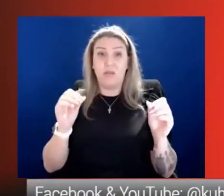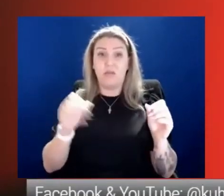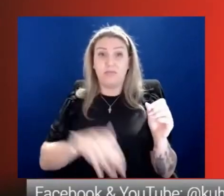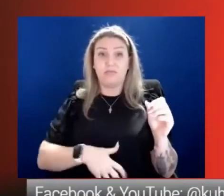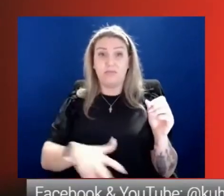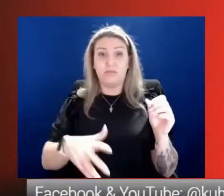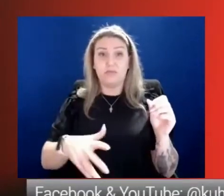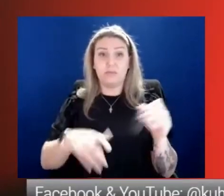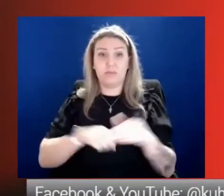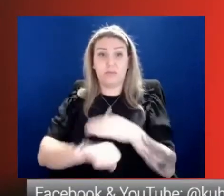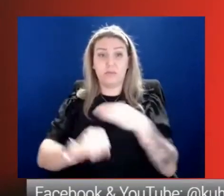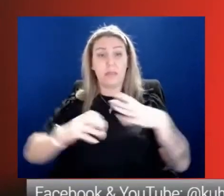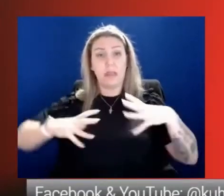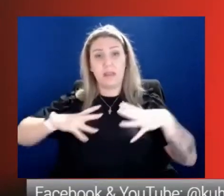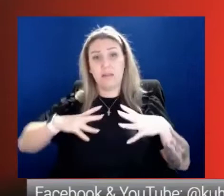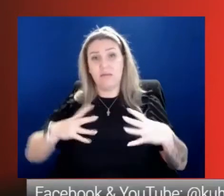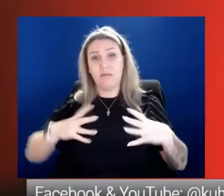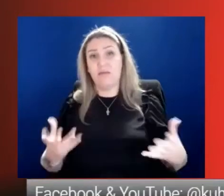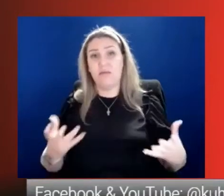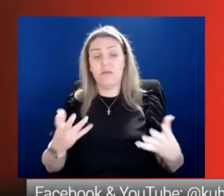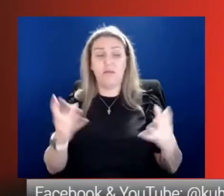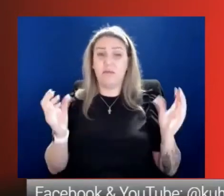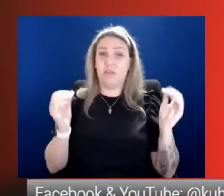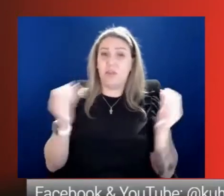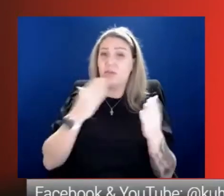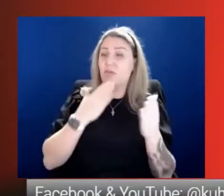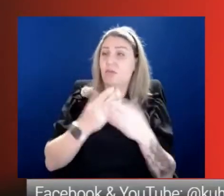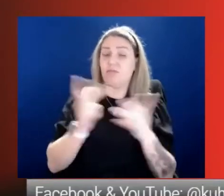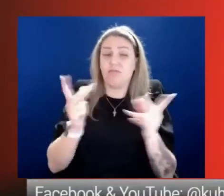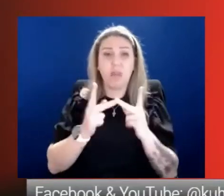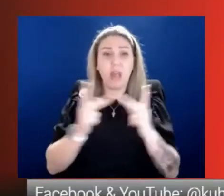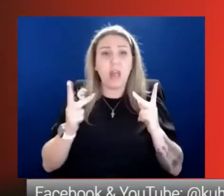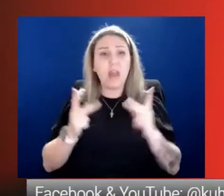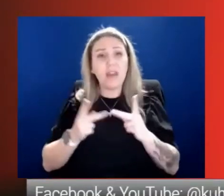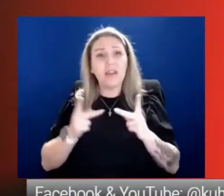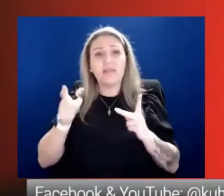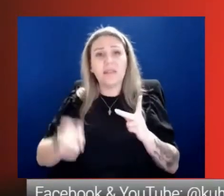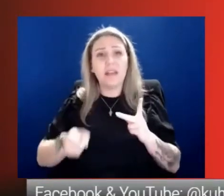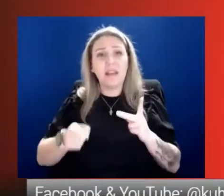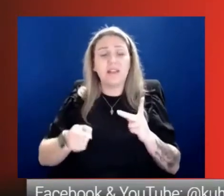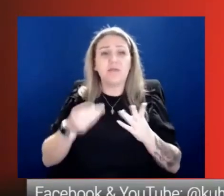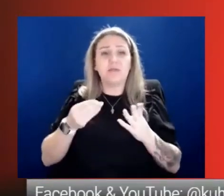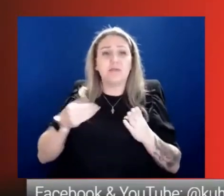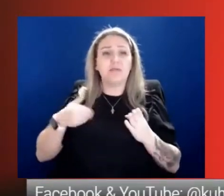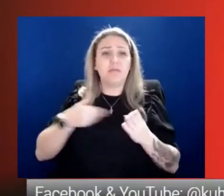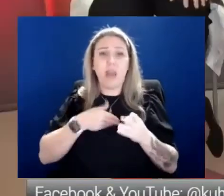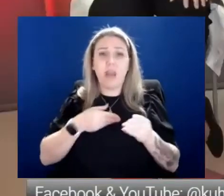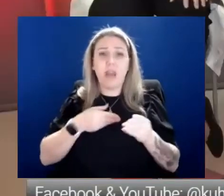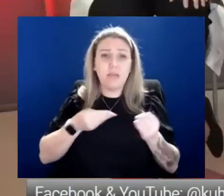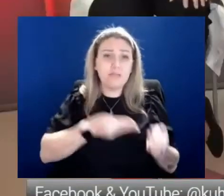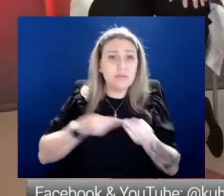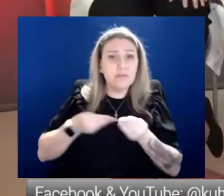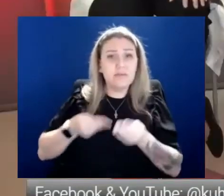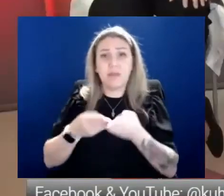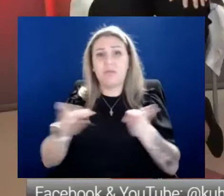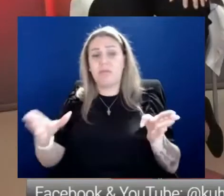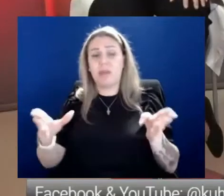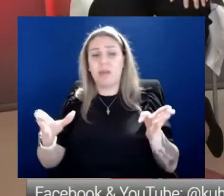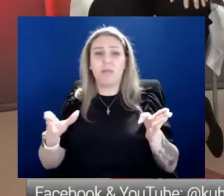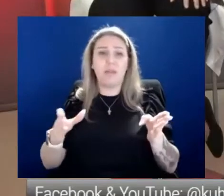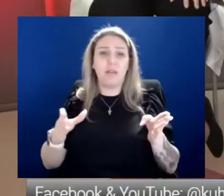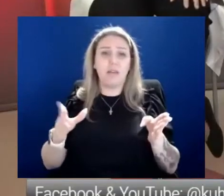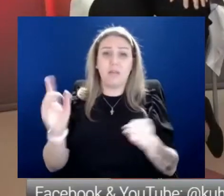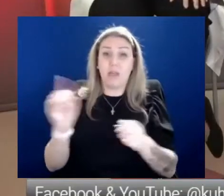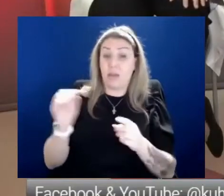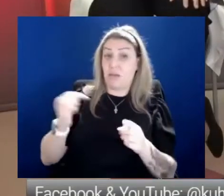They don't have a good place to express milk if they're desiring to do that. They have the public bathroom. Oh my gosh. So I'll tell you, as a doctor, when